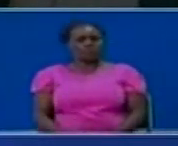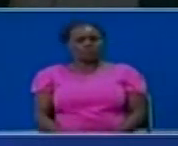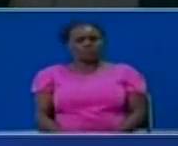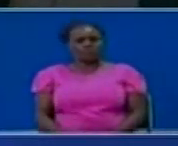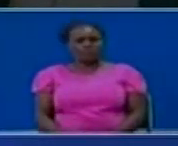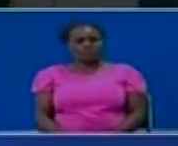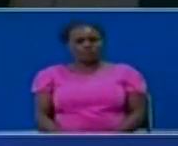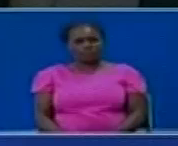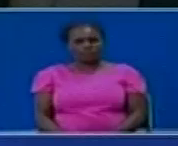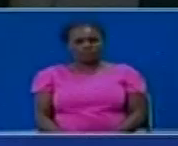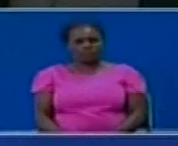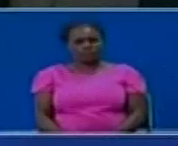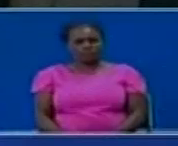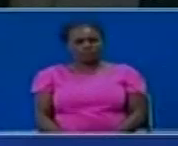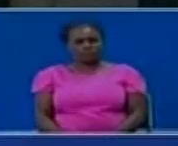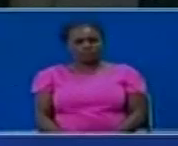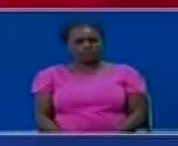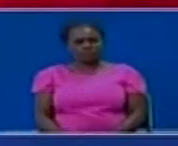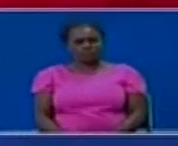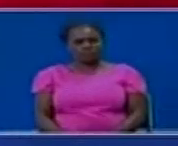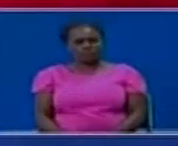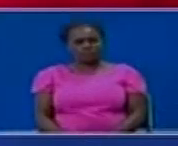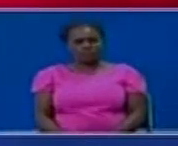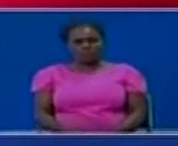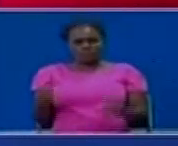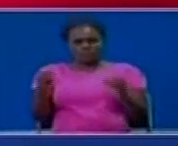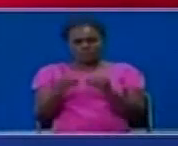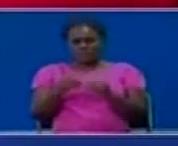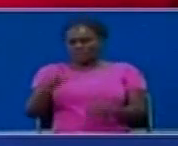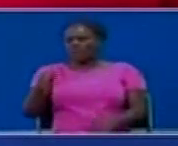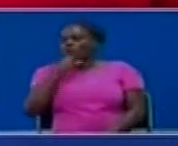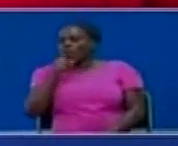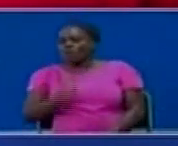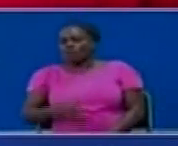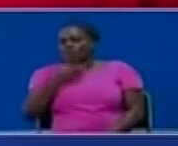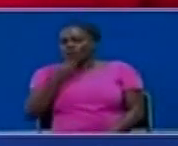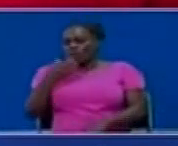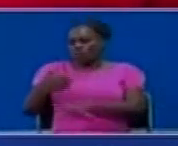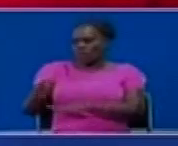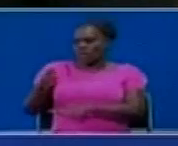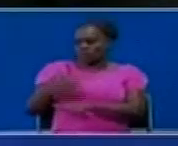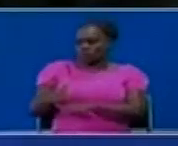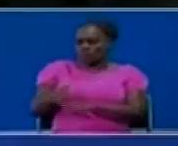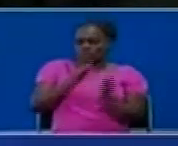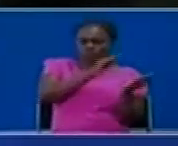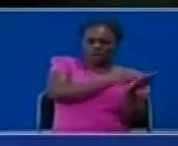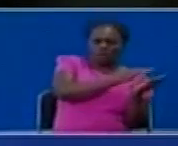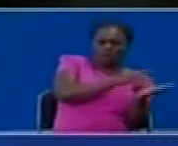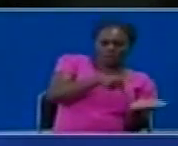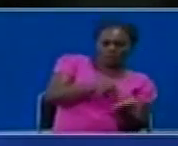The customer you've called cannot be reached. I meet another old man. He has wasted all his savings to pay his